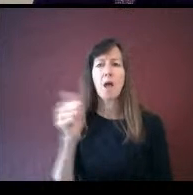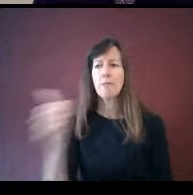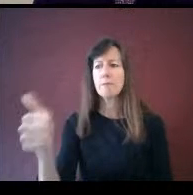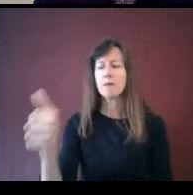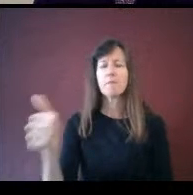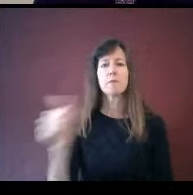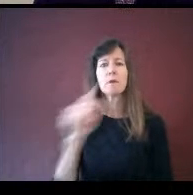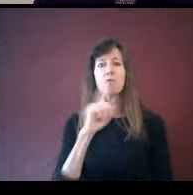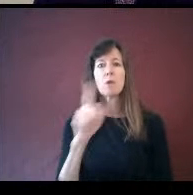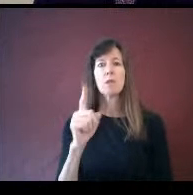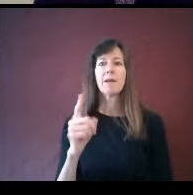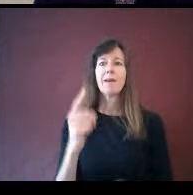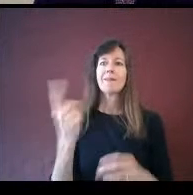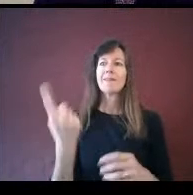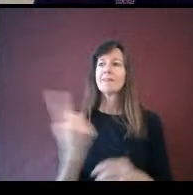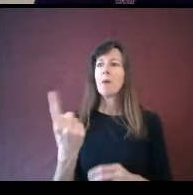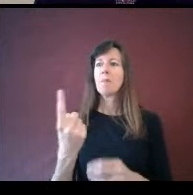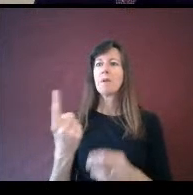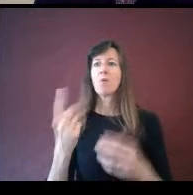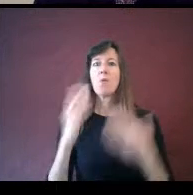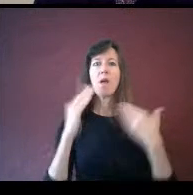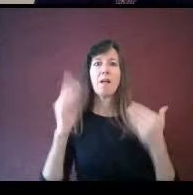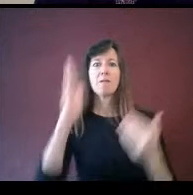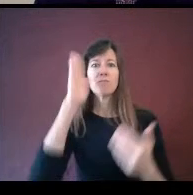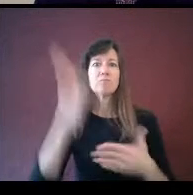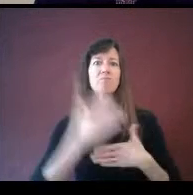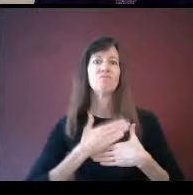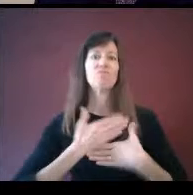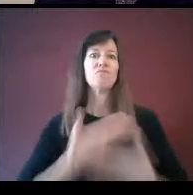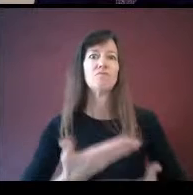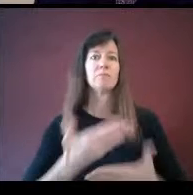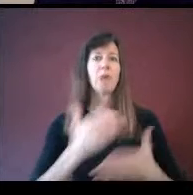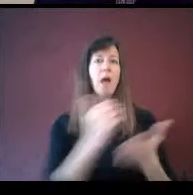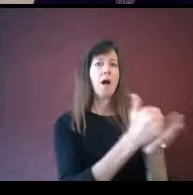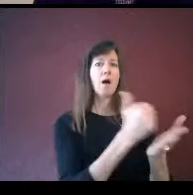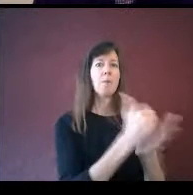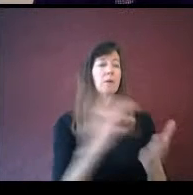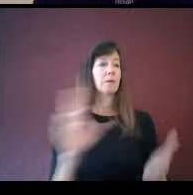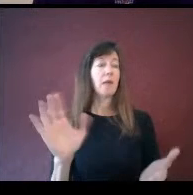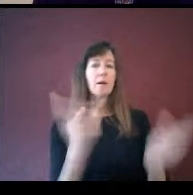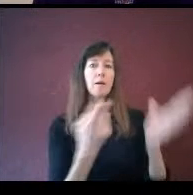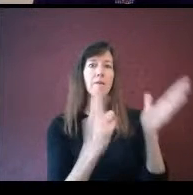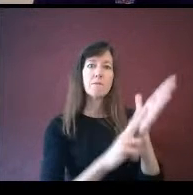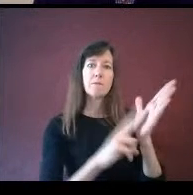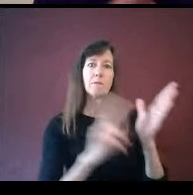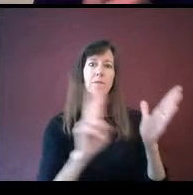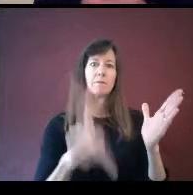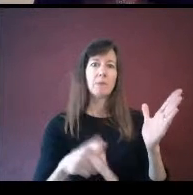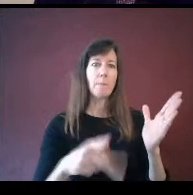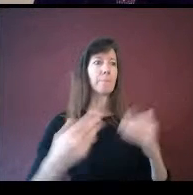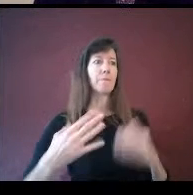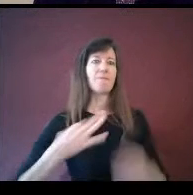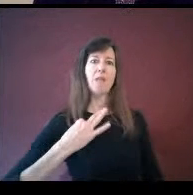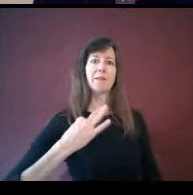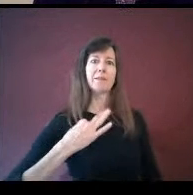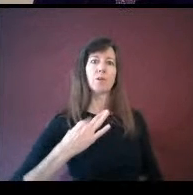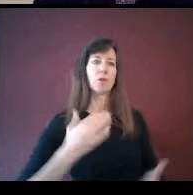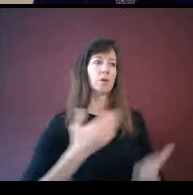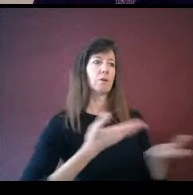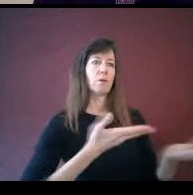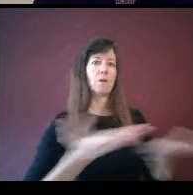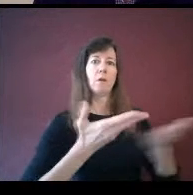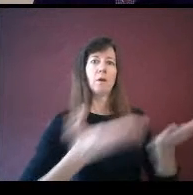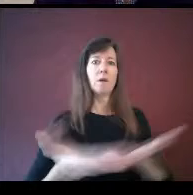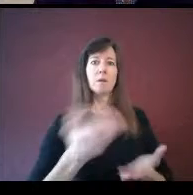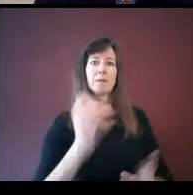to do a few volunteer shifts to deliver meals to homebound seniors, or whether that be some of our generous